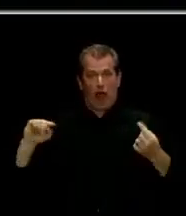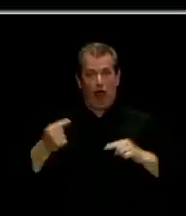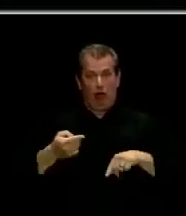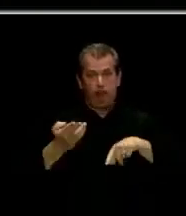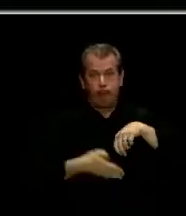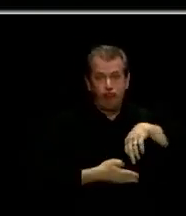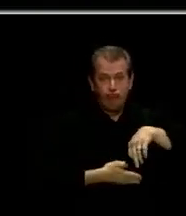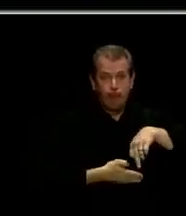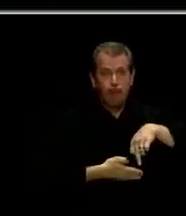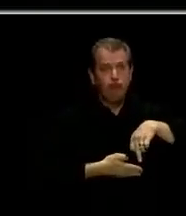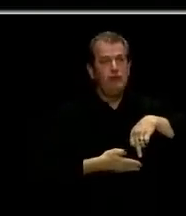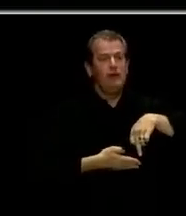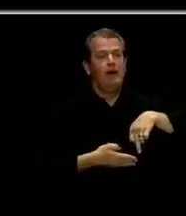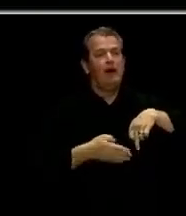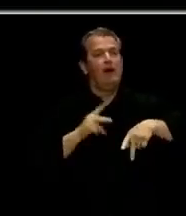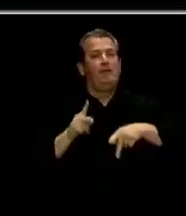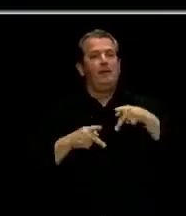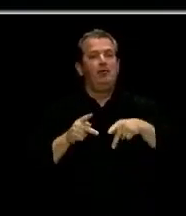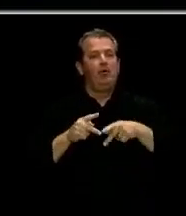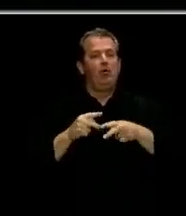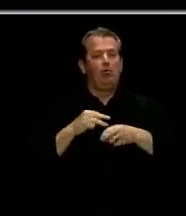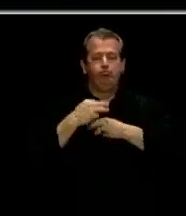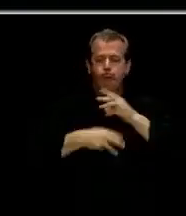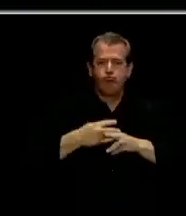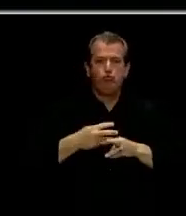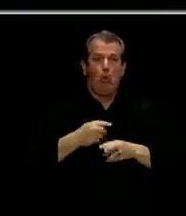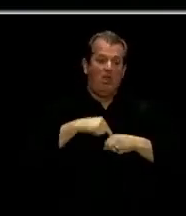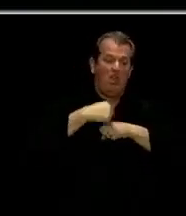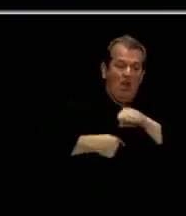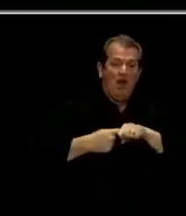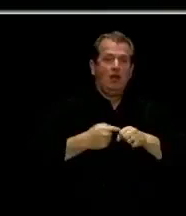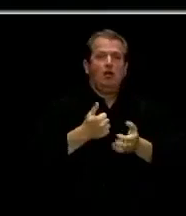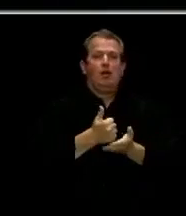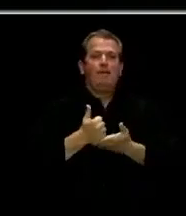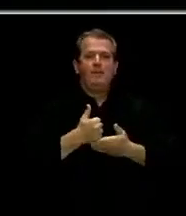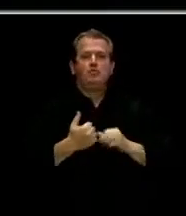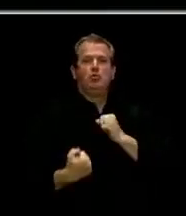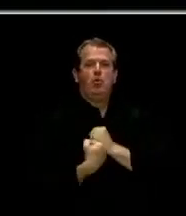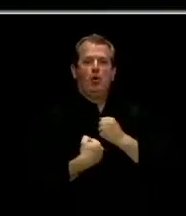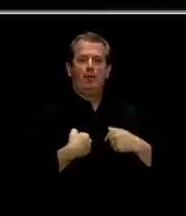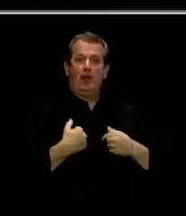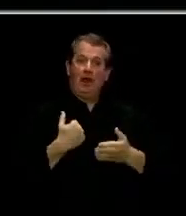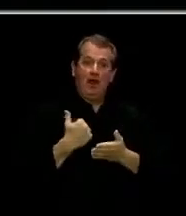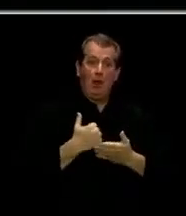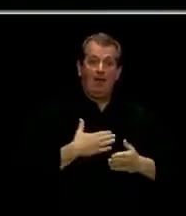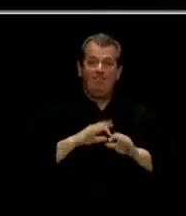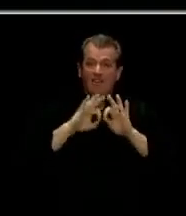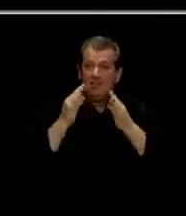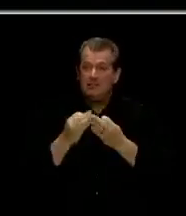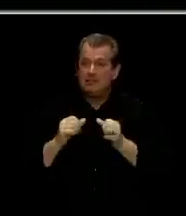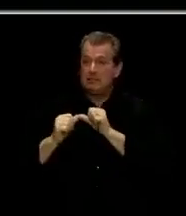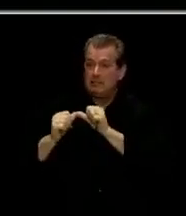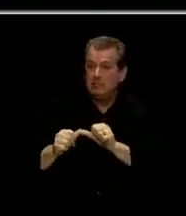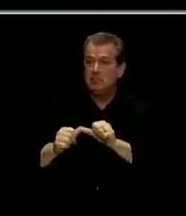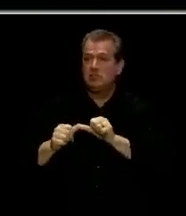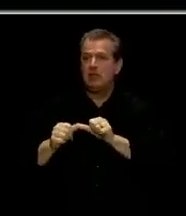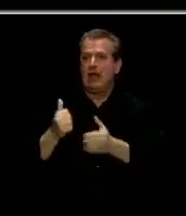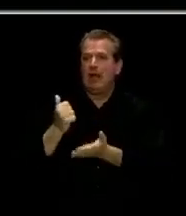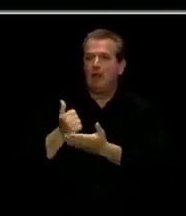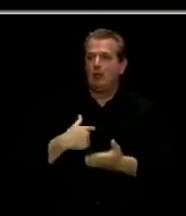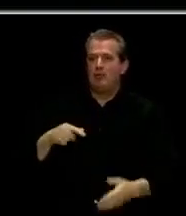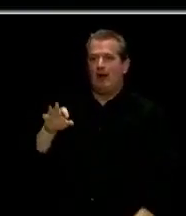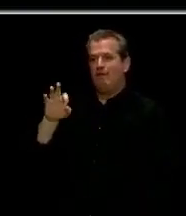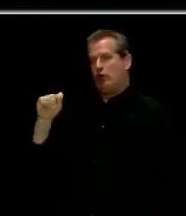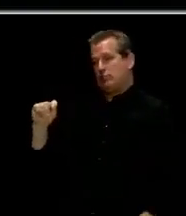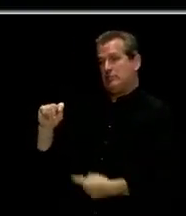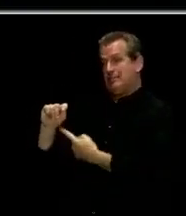from all over the world try to lift me up, to lift my family up. They got us back on my foot and then feet,